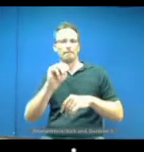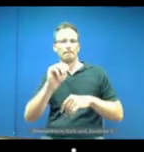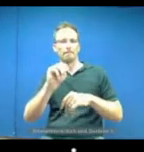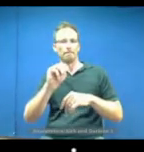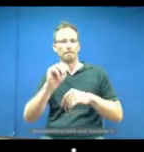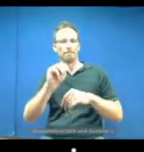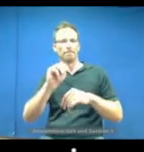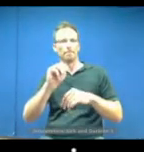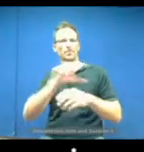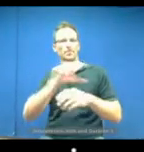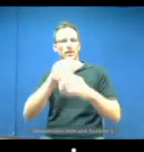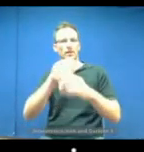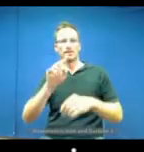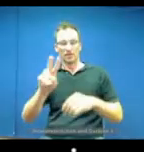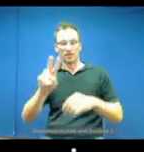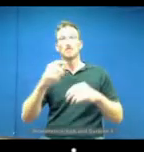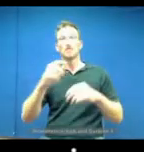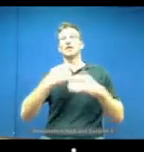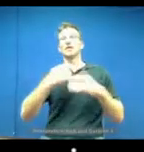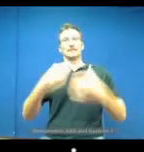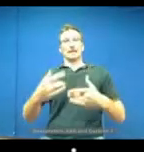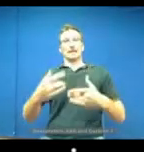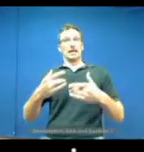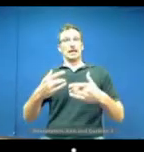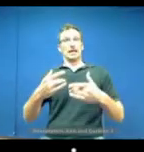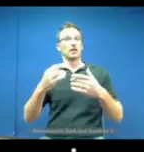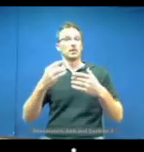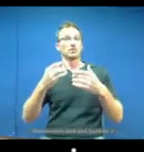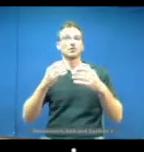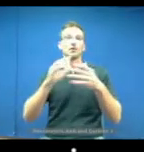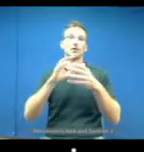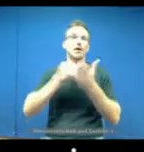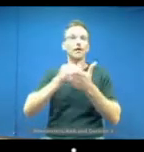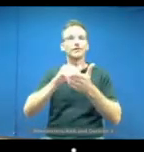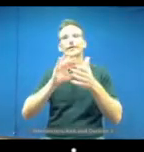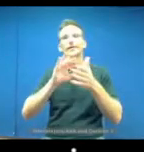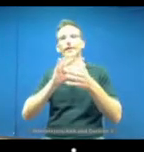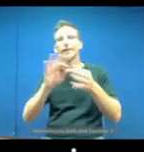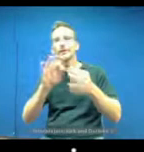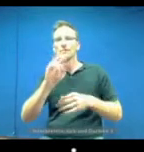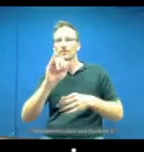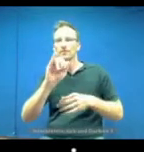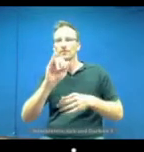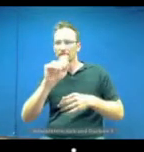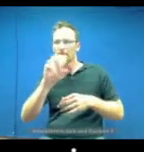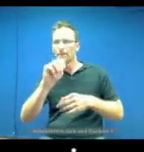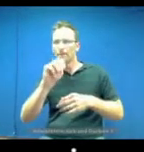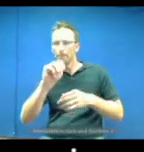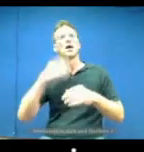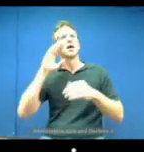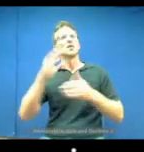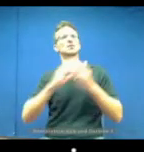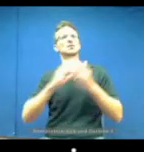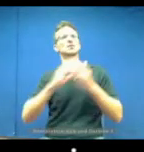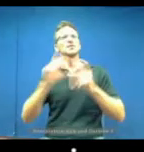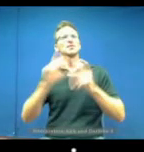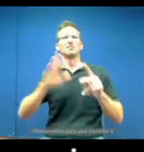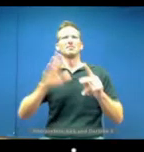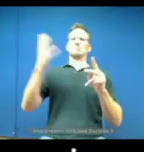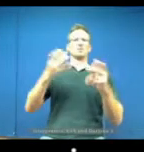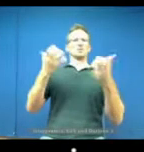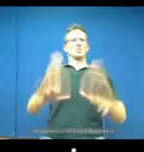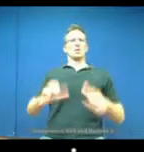like victims, and I know that there are terms that are preferred in the domestic violence community